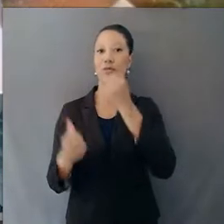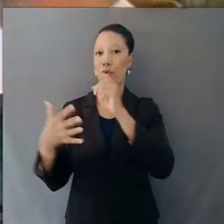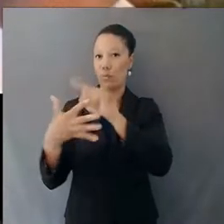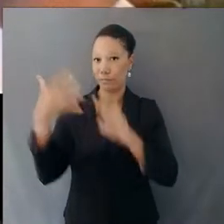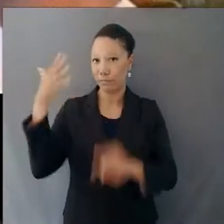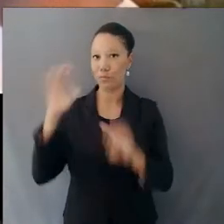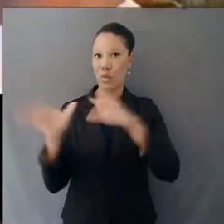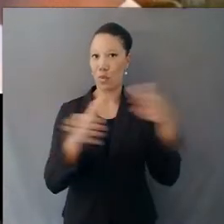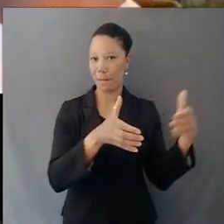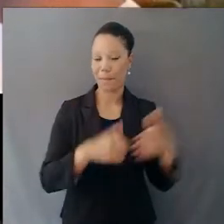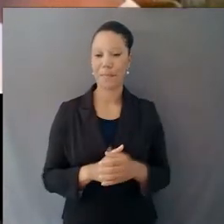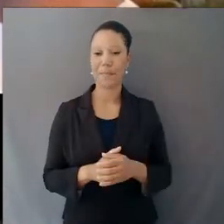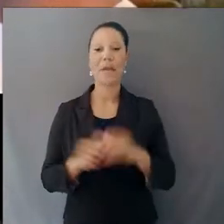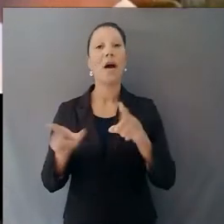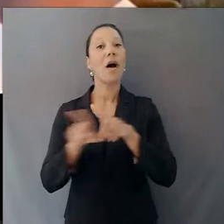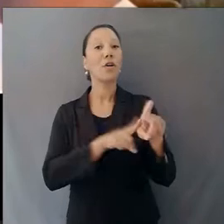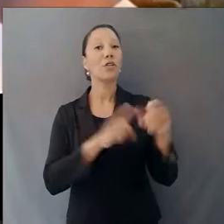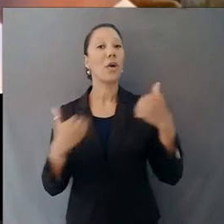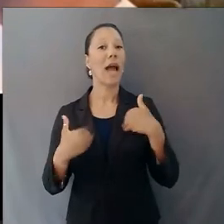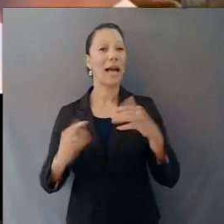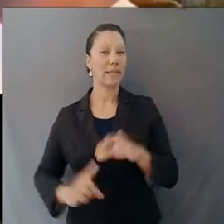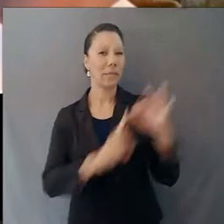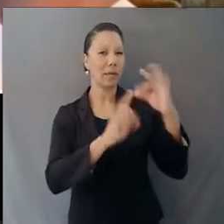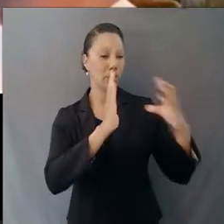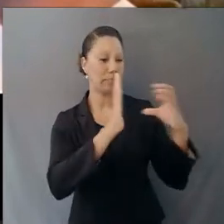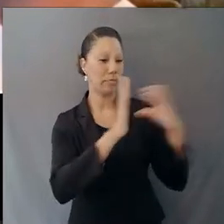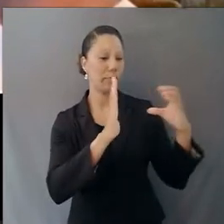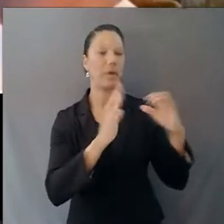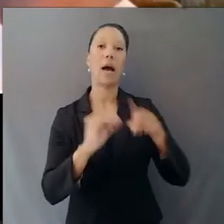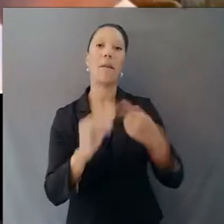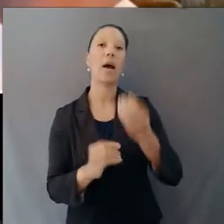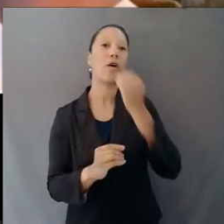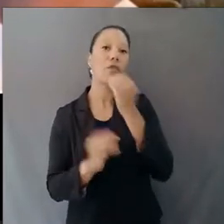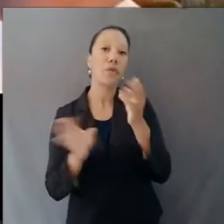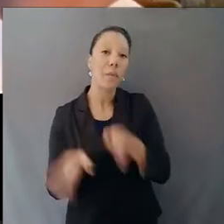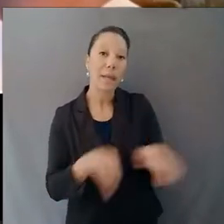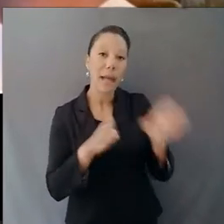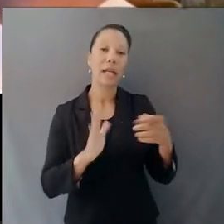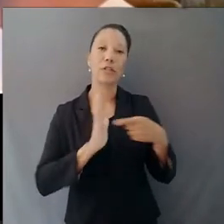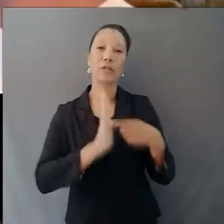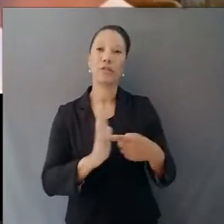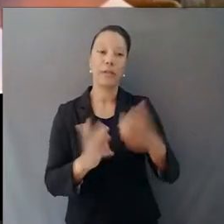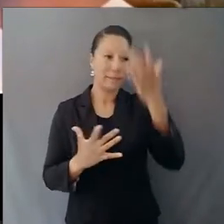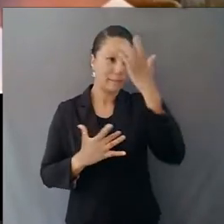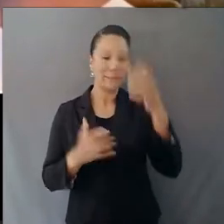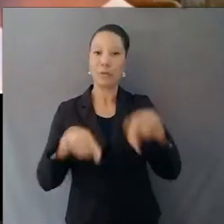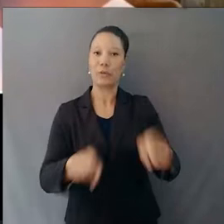thing that it has, they've added a special section on there on food planning during the pandemic, which I found really